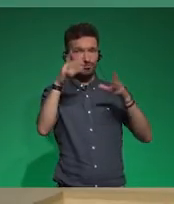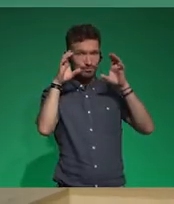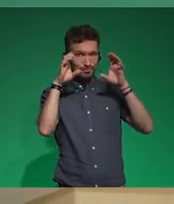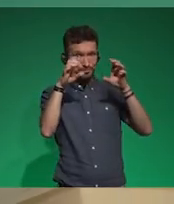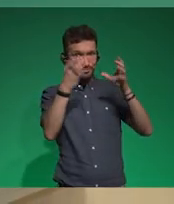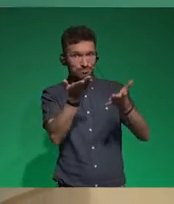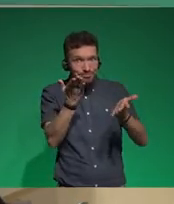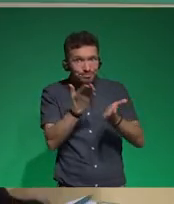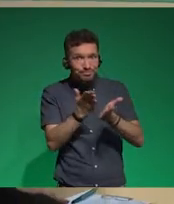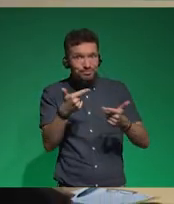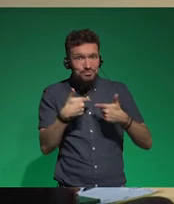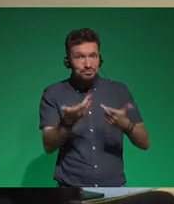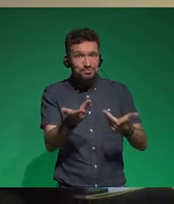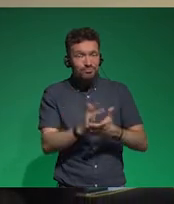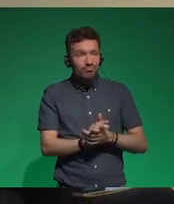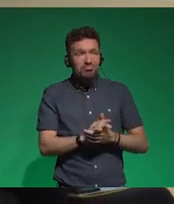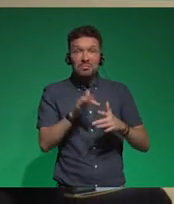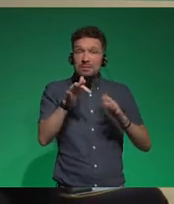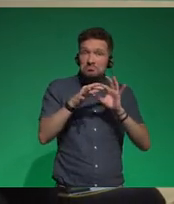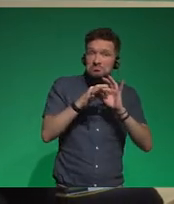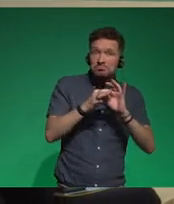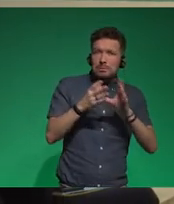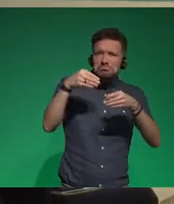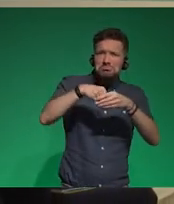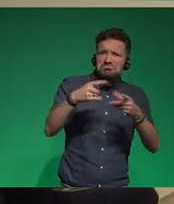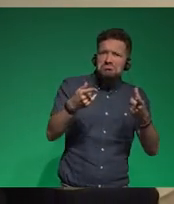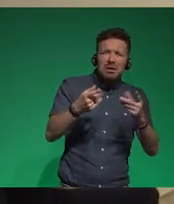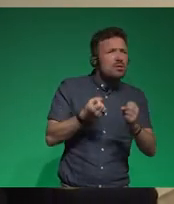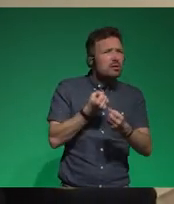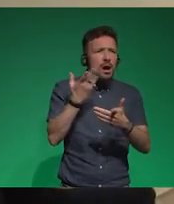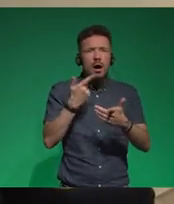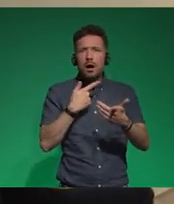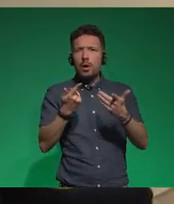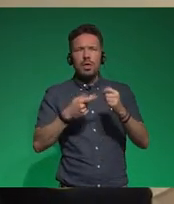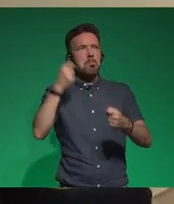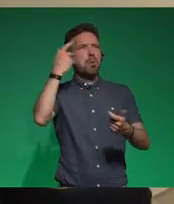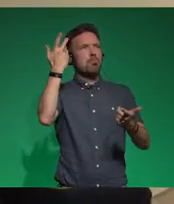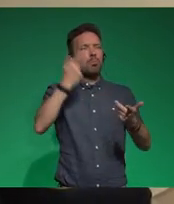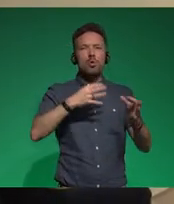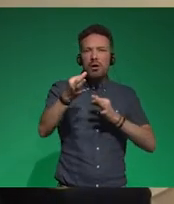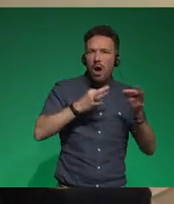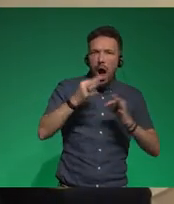would like to also raise some questions directly to you now, we would